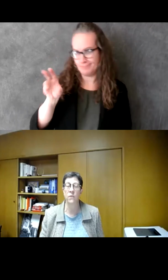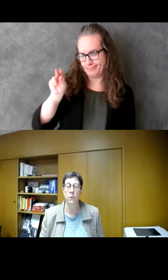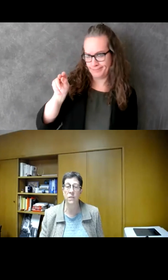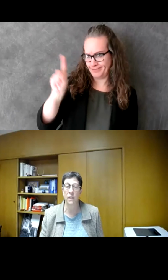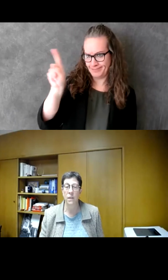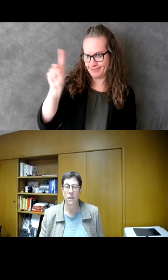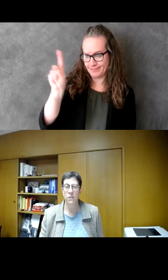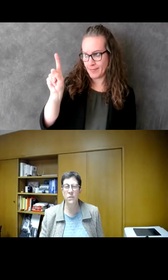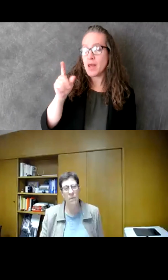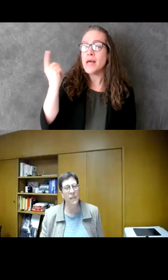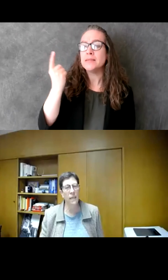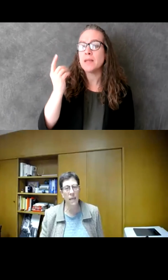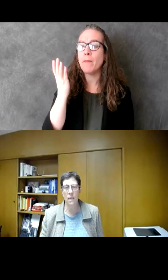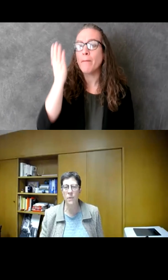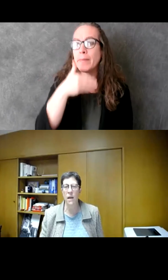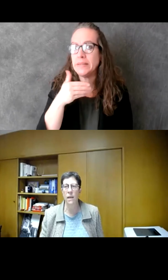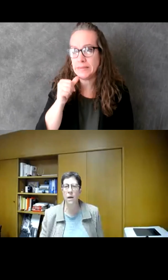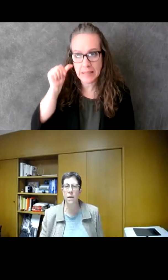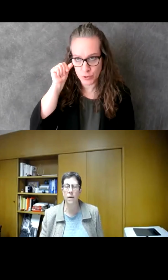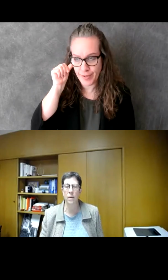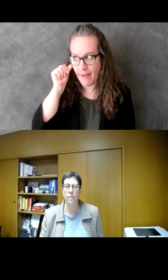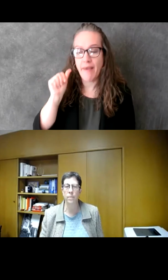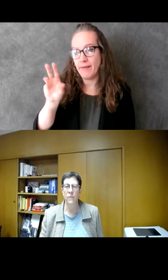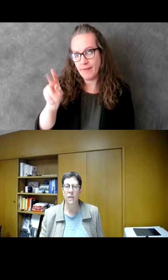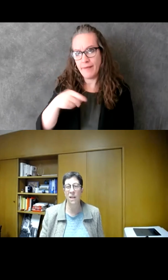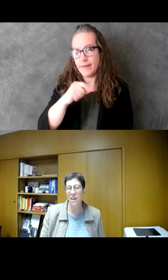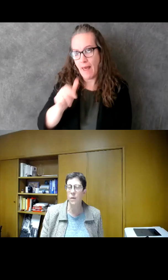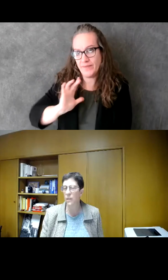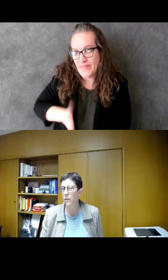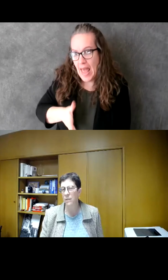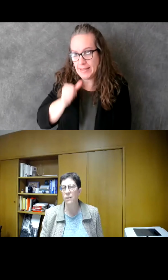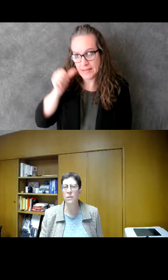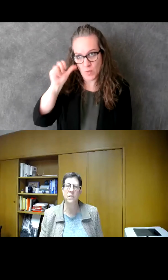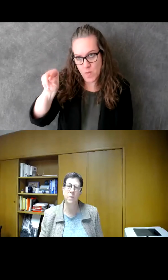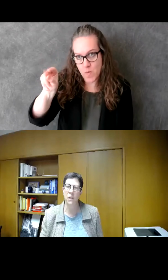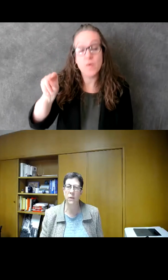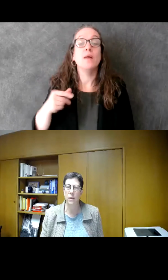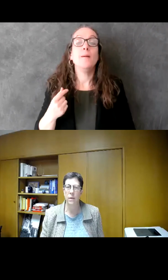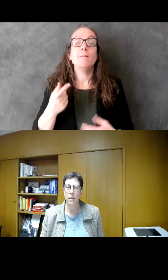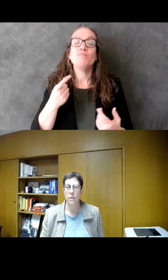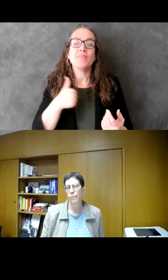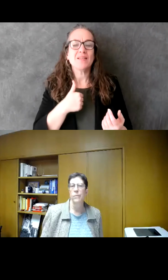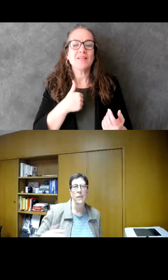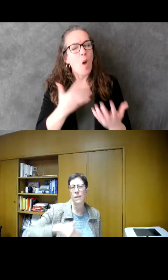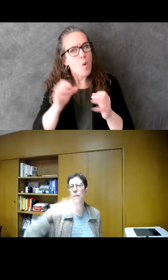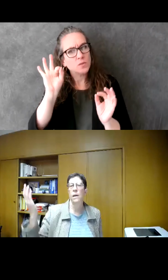should have noticed it. So it's something I kind of keep an eye on. And I thought I'd bring to your attention because I'm hearing